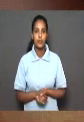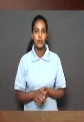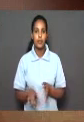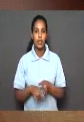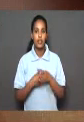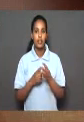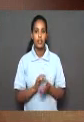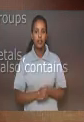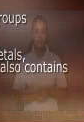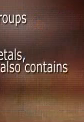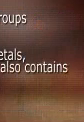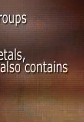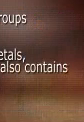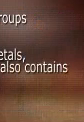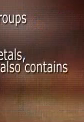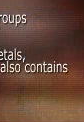Begin.